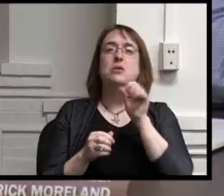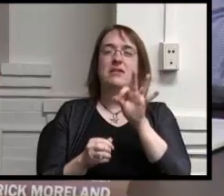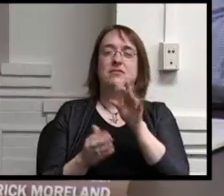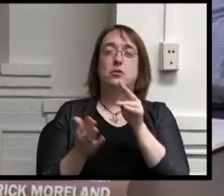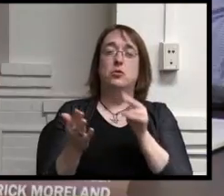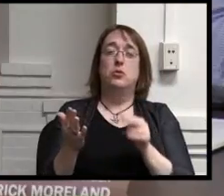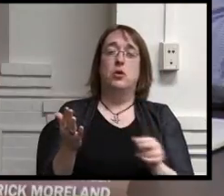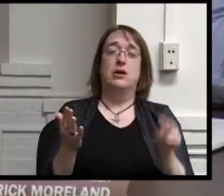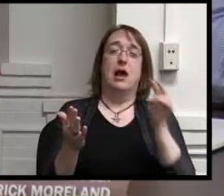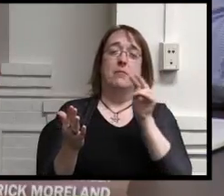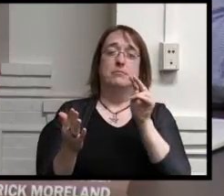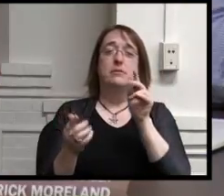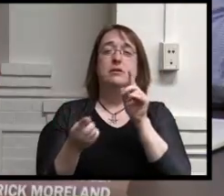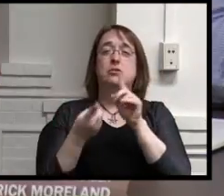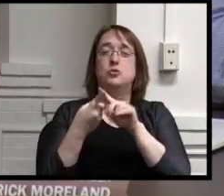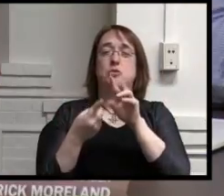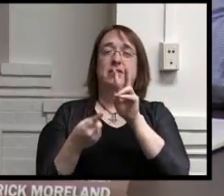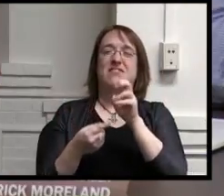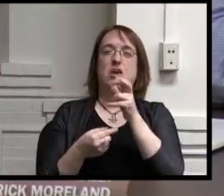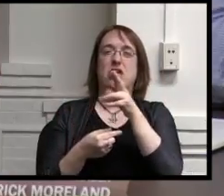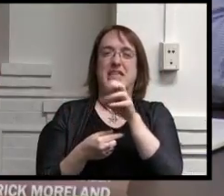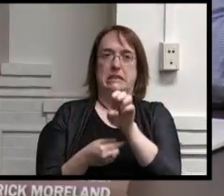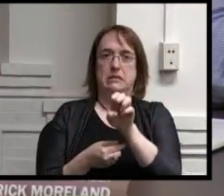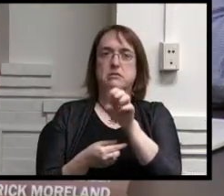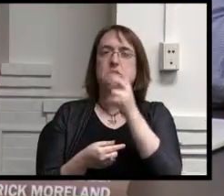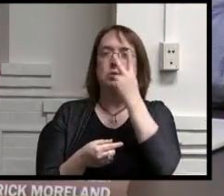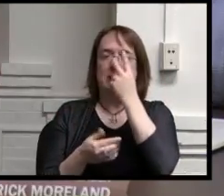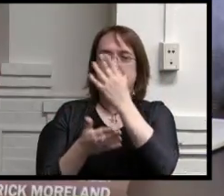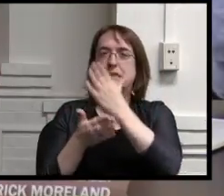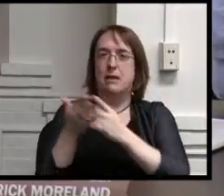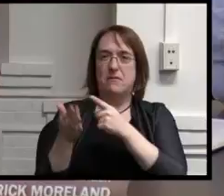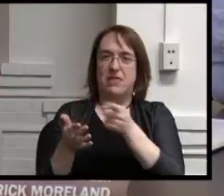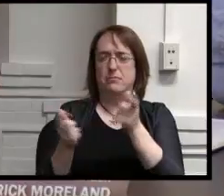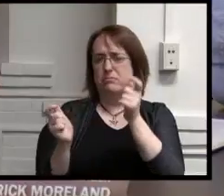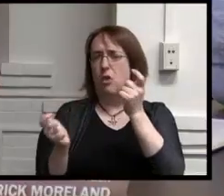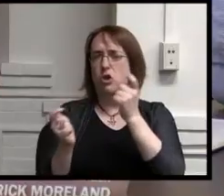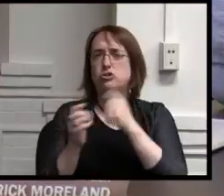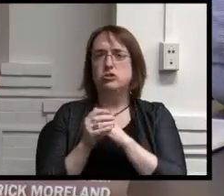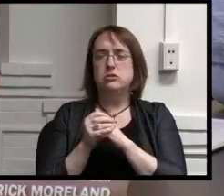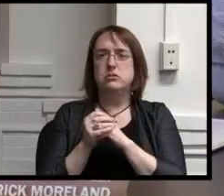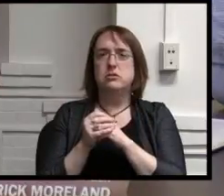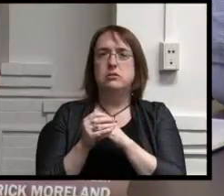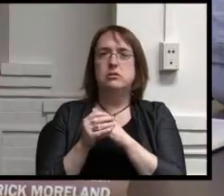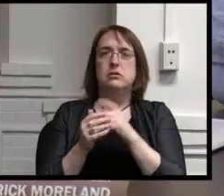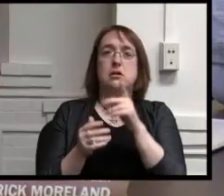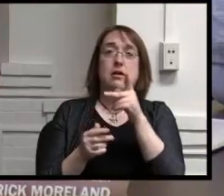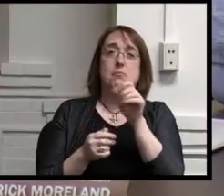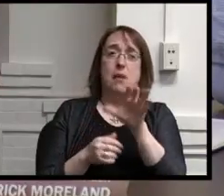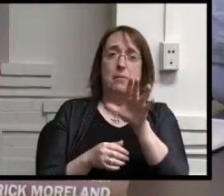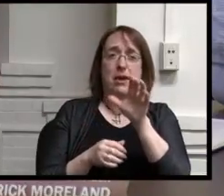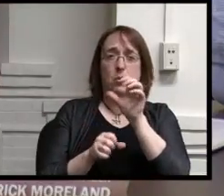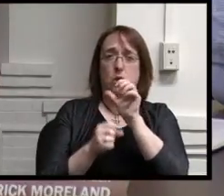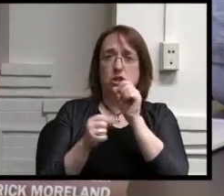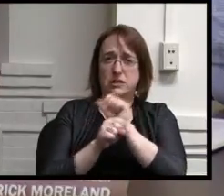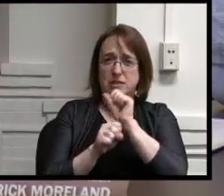the variances, the last column, you can see where some of these large variances are. Public Works,